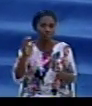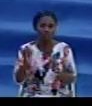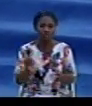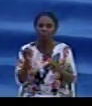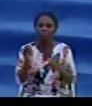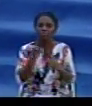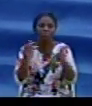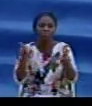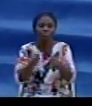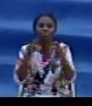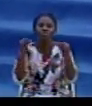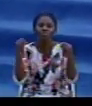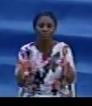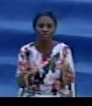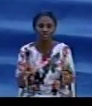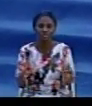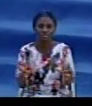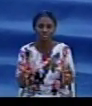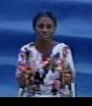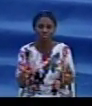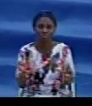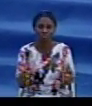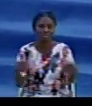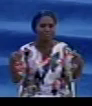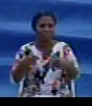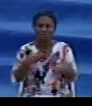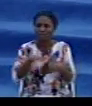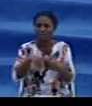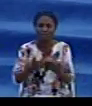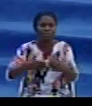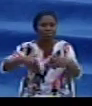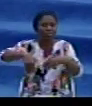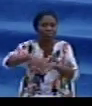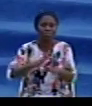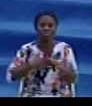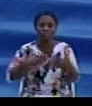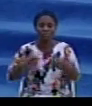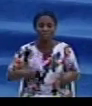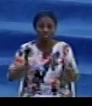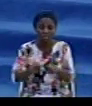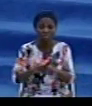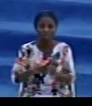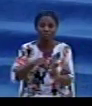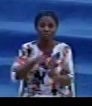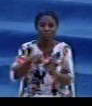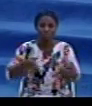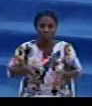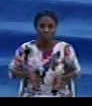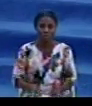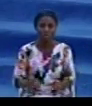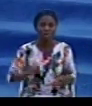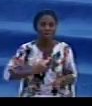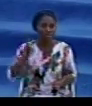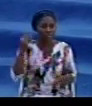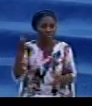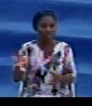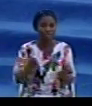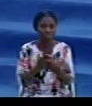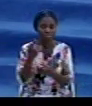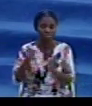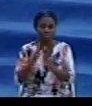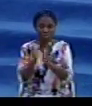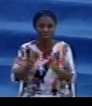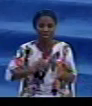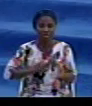so it was too much. There was this pain all over my body, even while I was here. During the prayer, I was still feeling it, even during the counseling